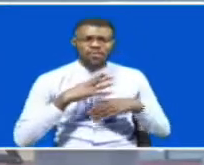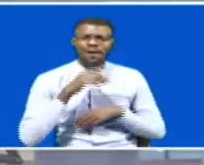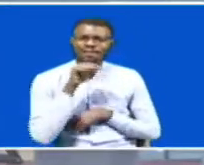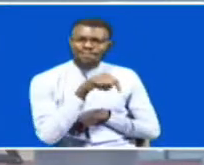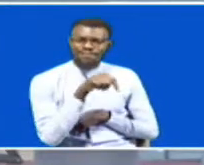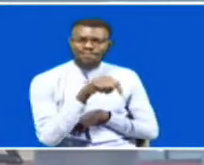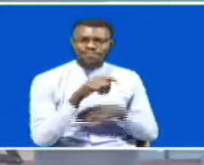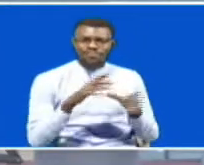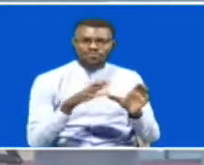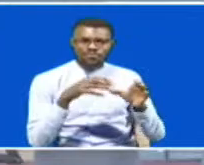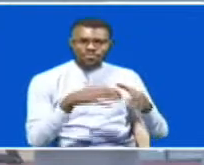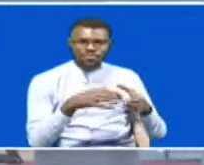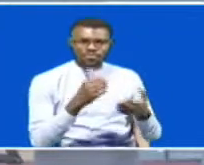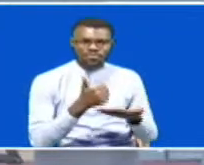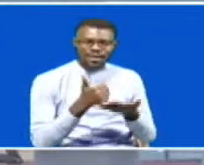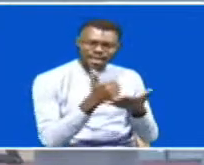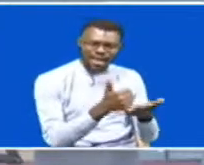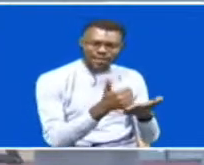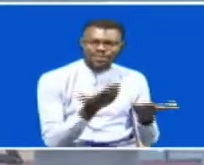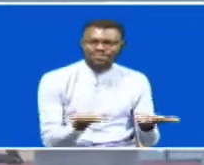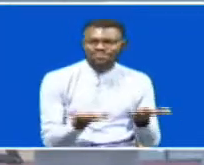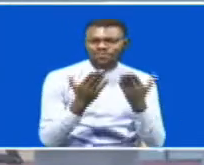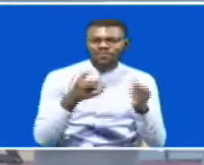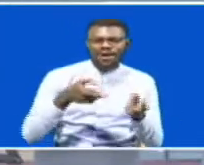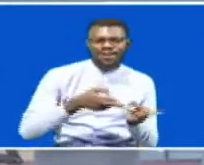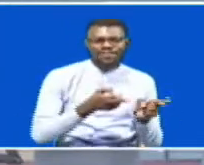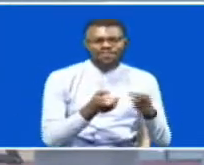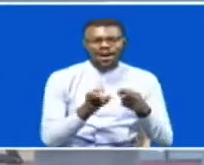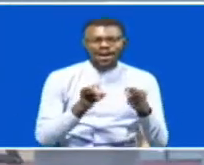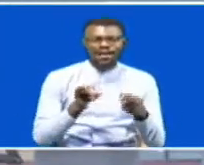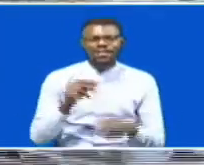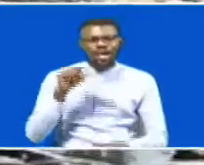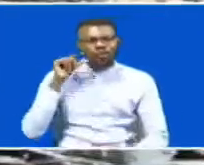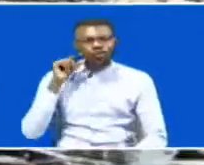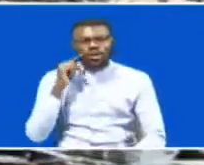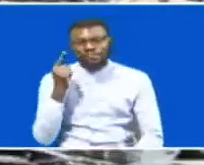to help in rejuvenating it. Gloria Milimo reports.